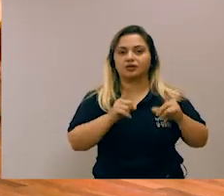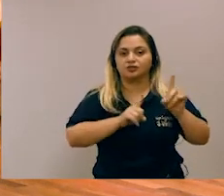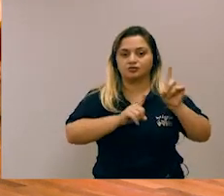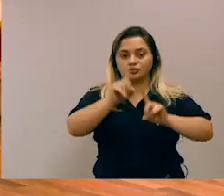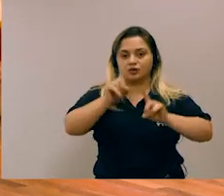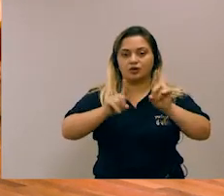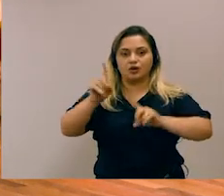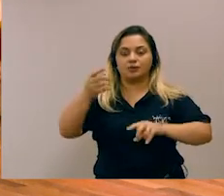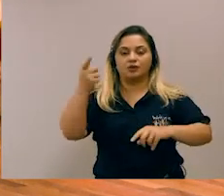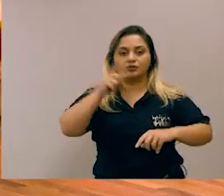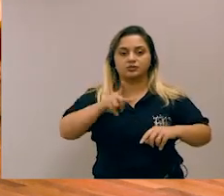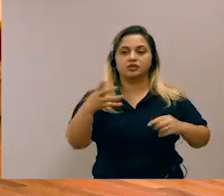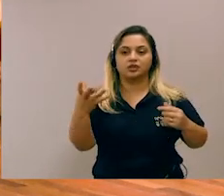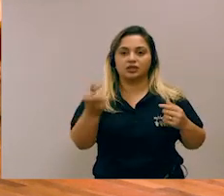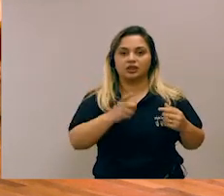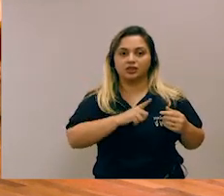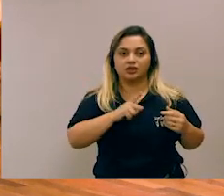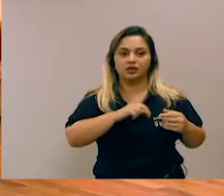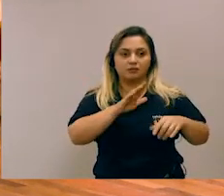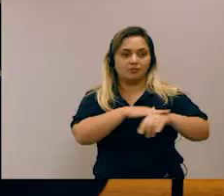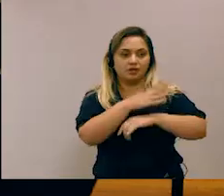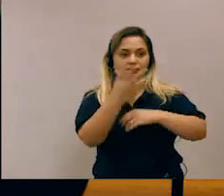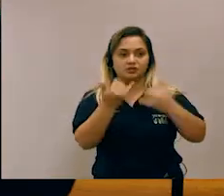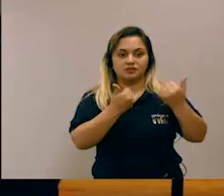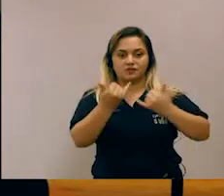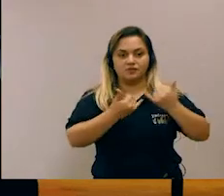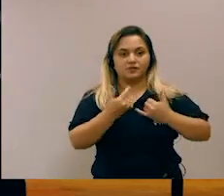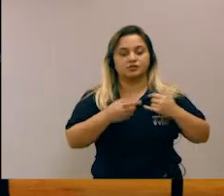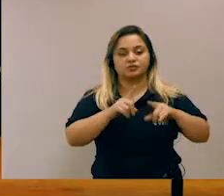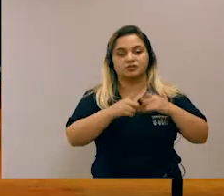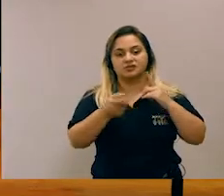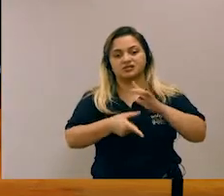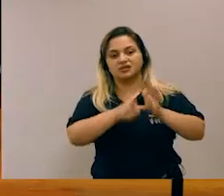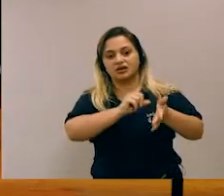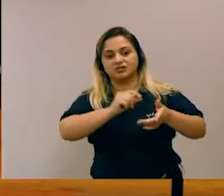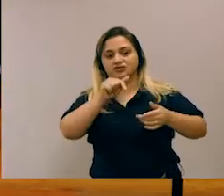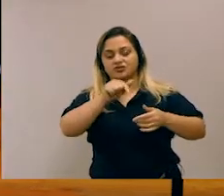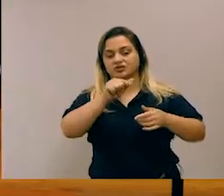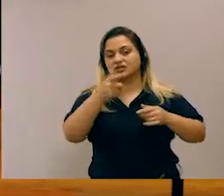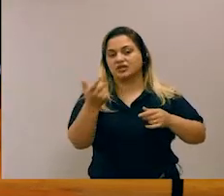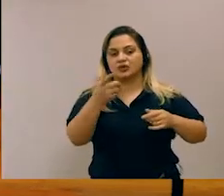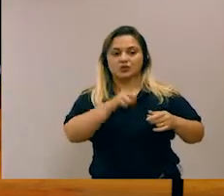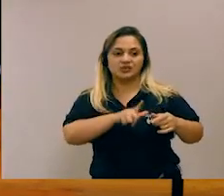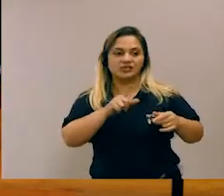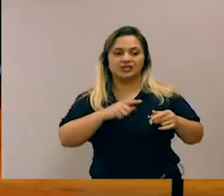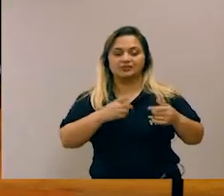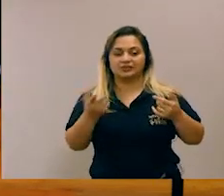cannot create a behavioral change and to plan a better transportation system.